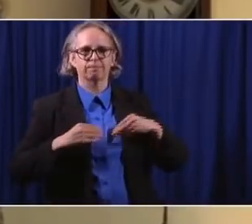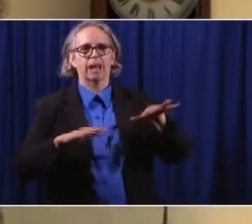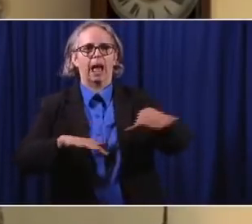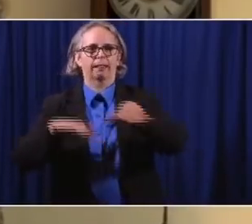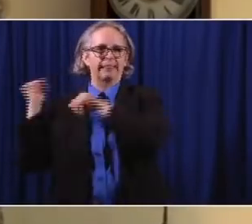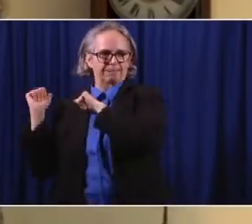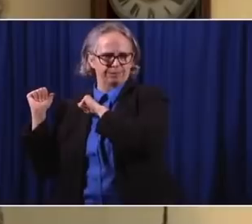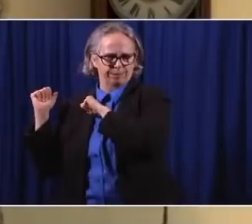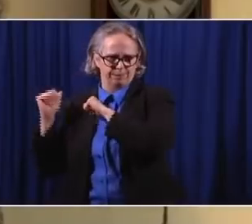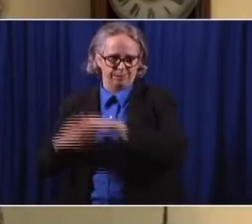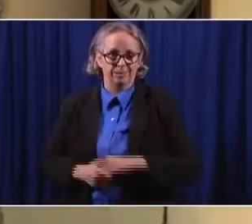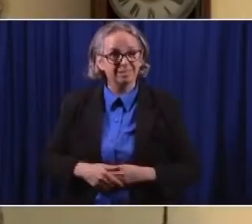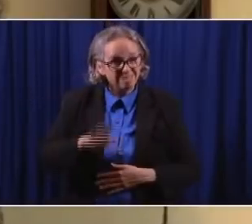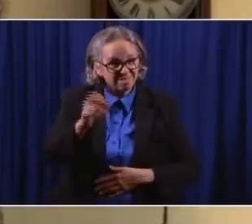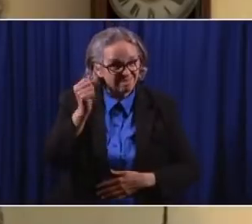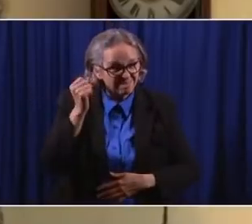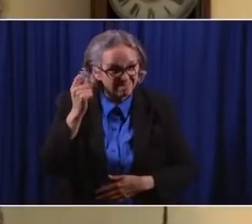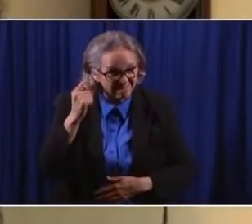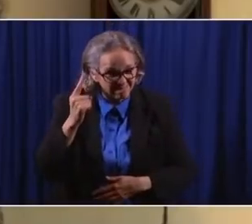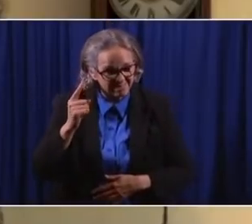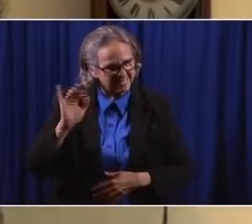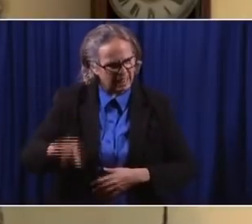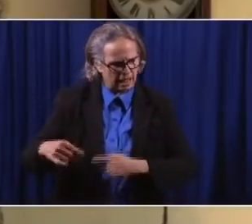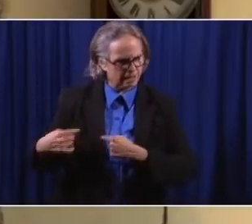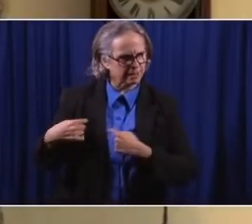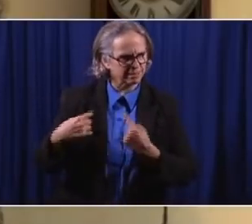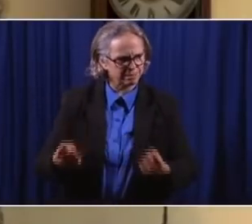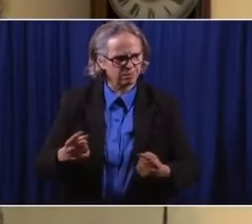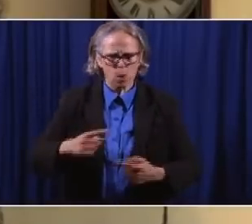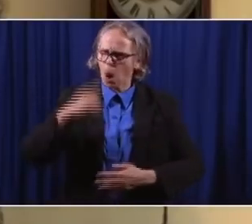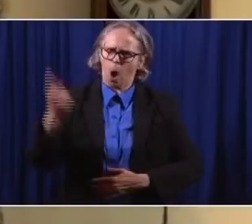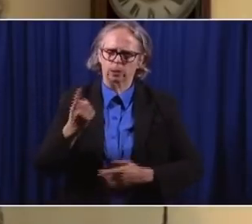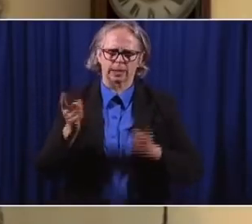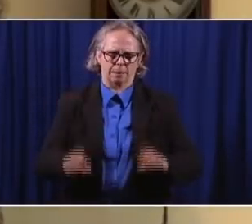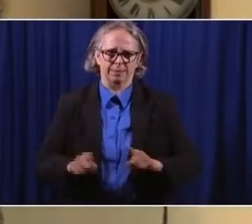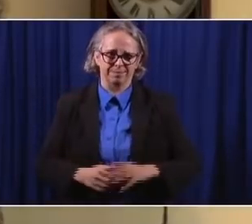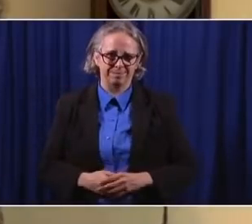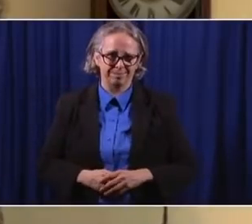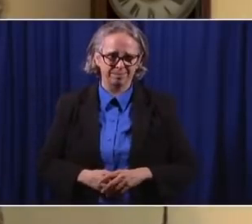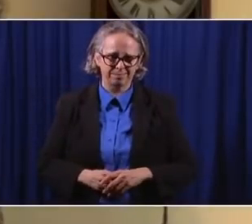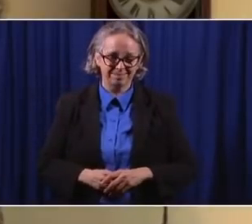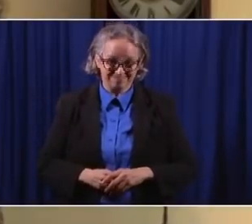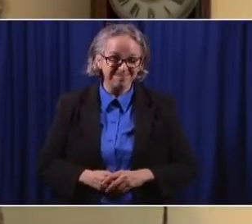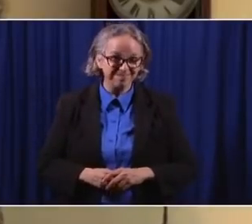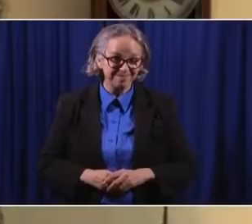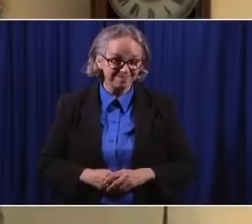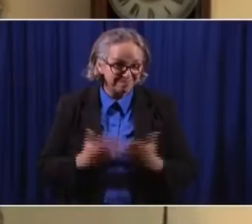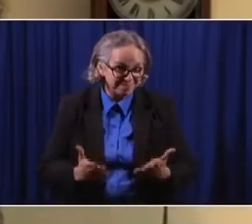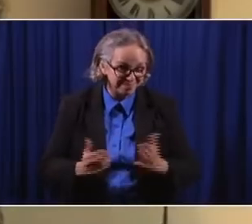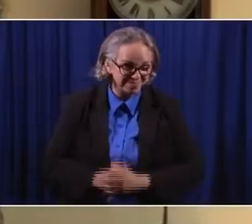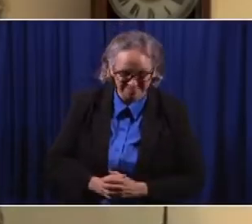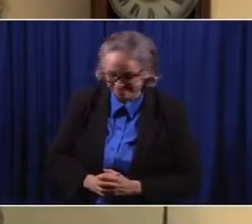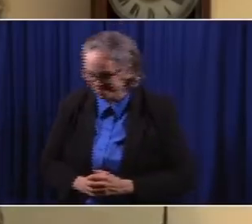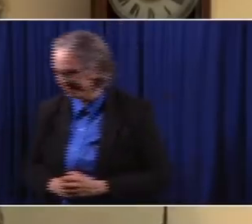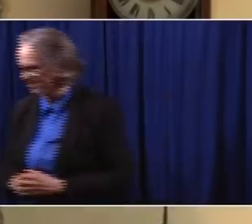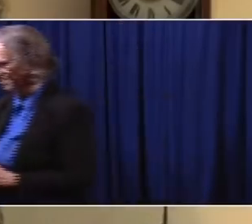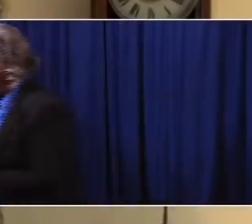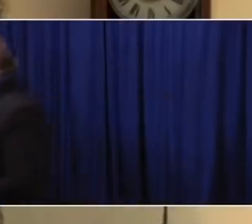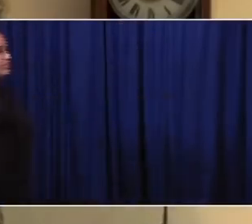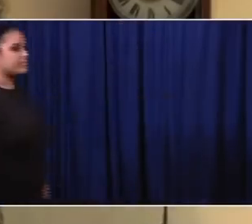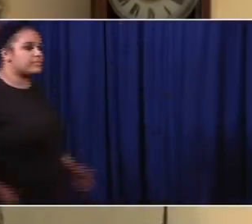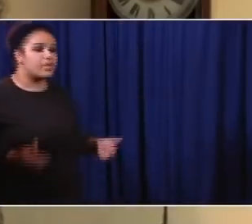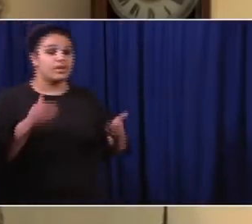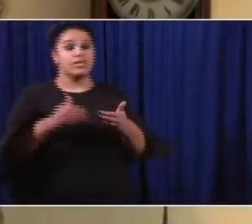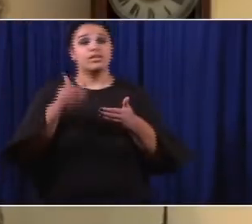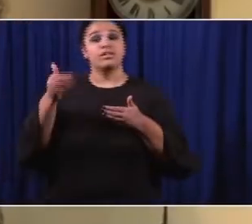who's not done that to my knowledge. That will continue. Next question is from Dan